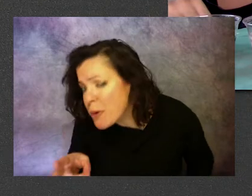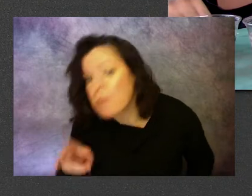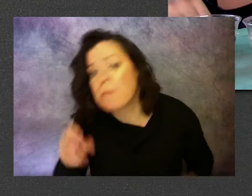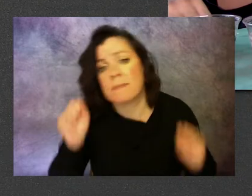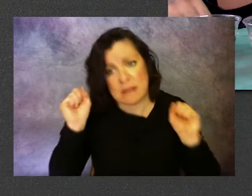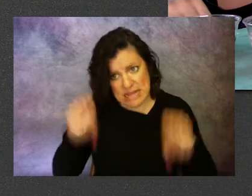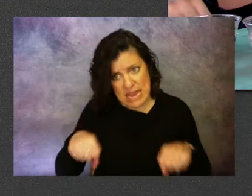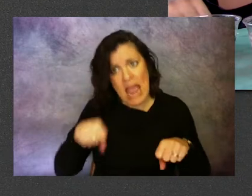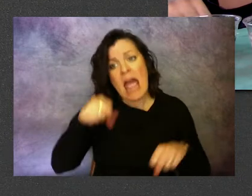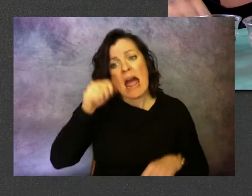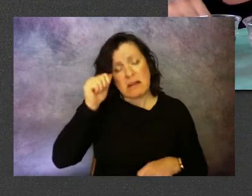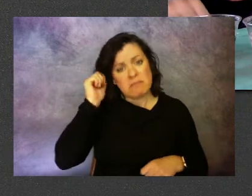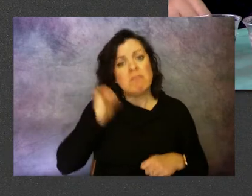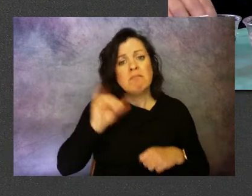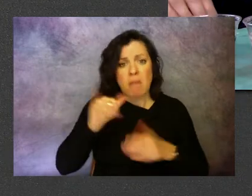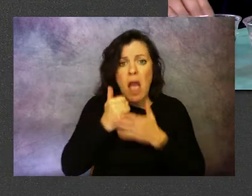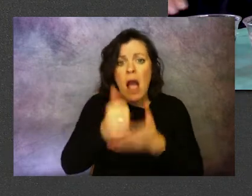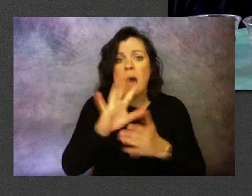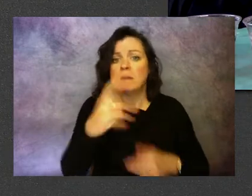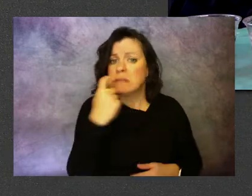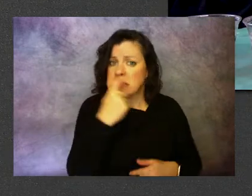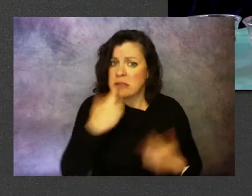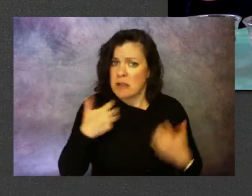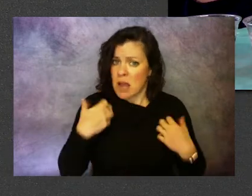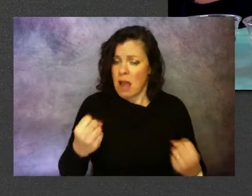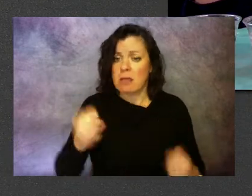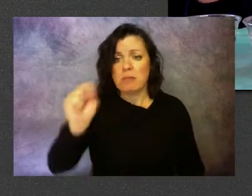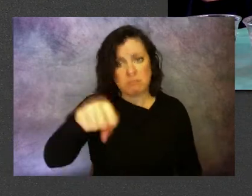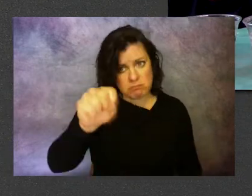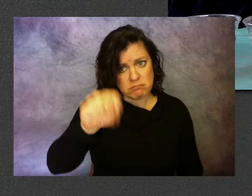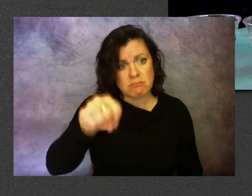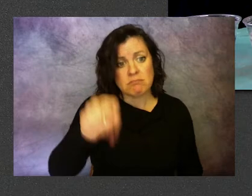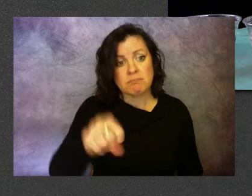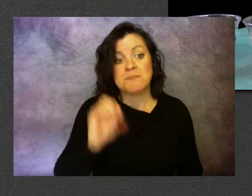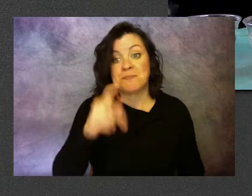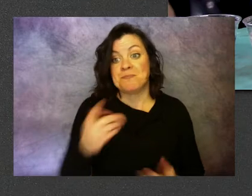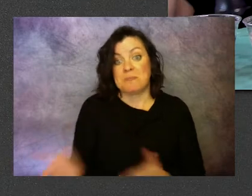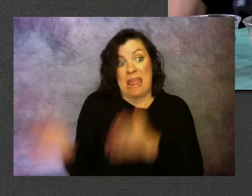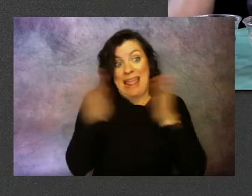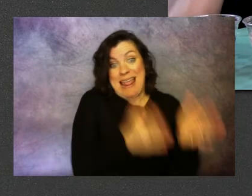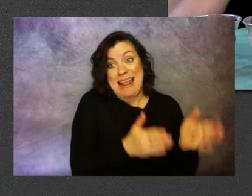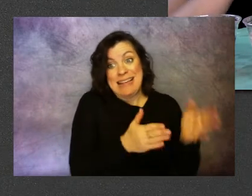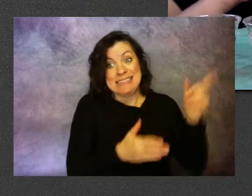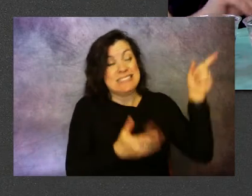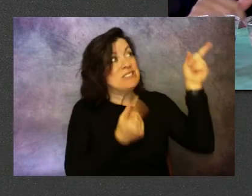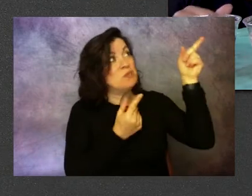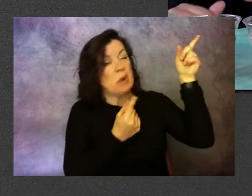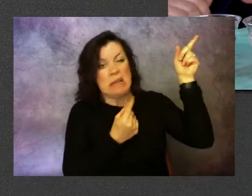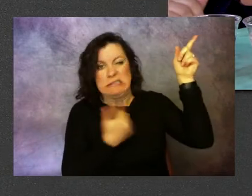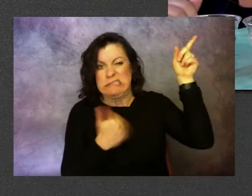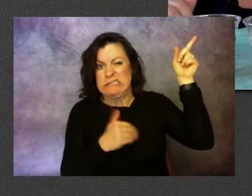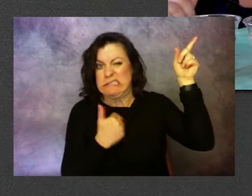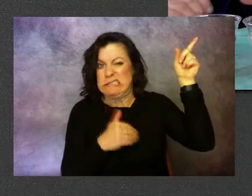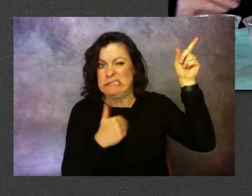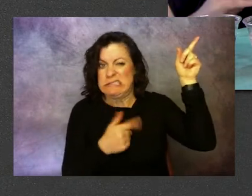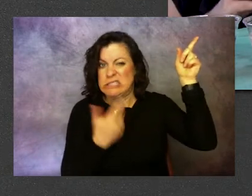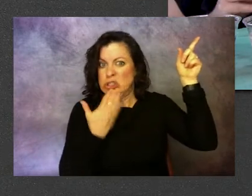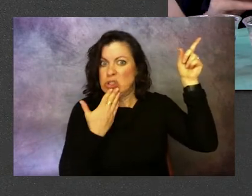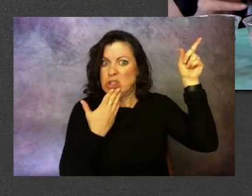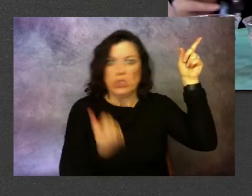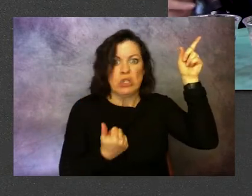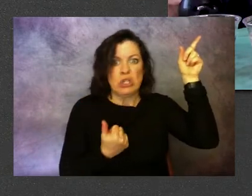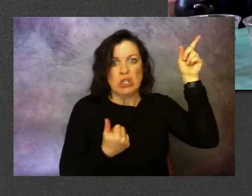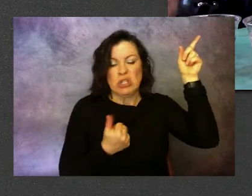shape. Let's put that one back in. This one, I put an egg in a sugary drink.